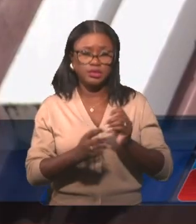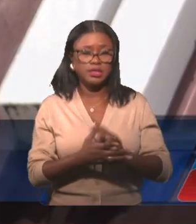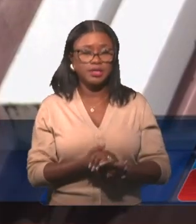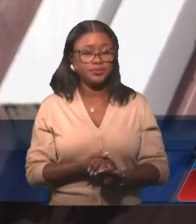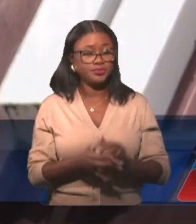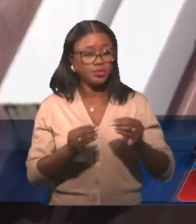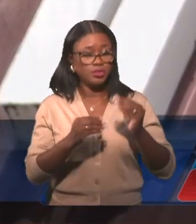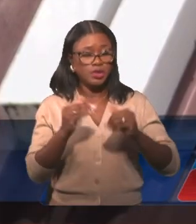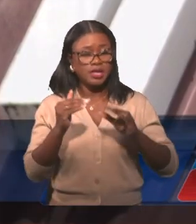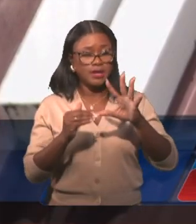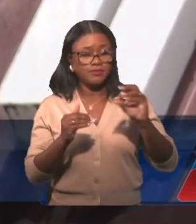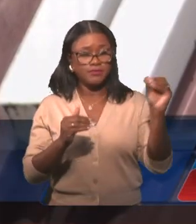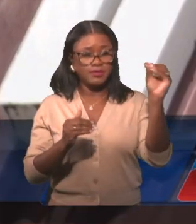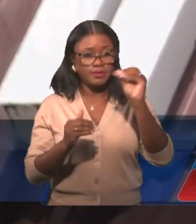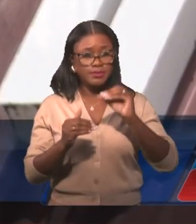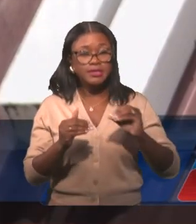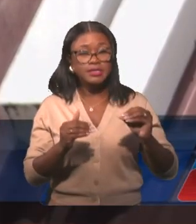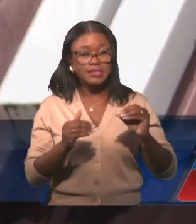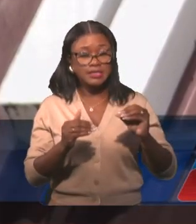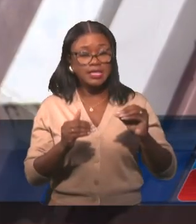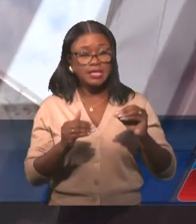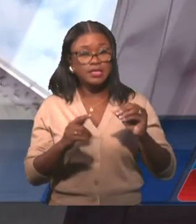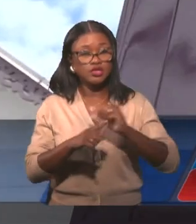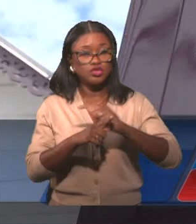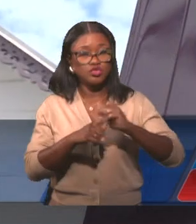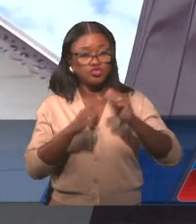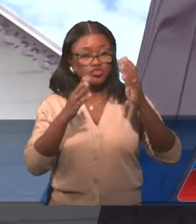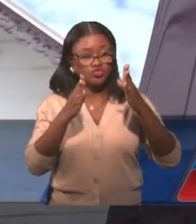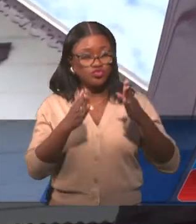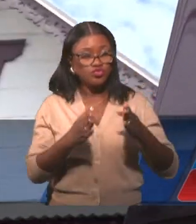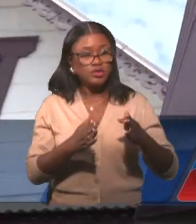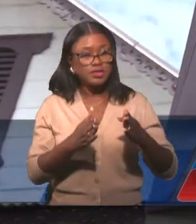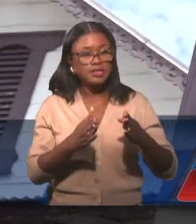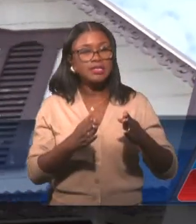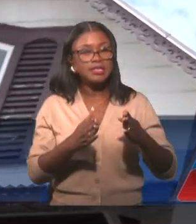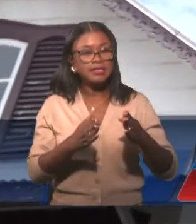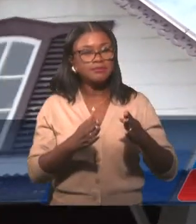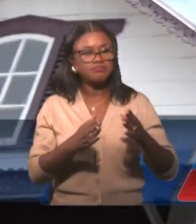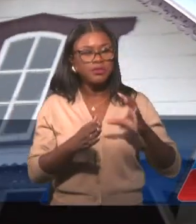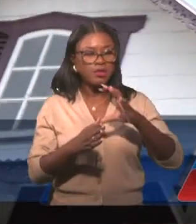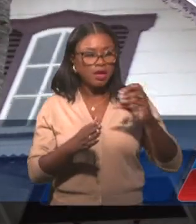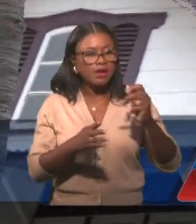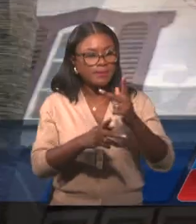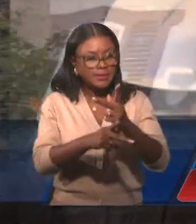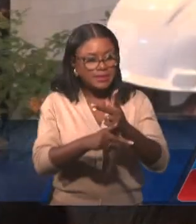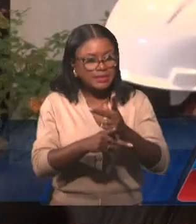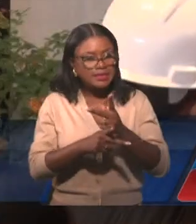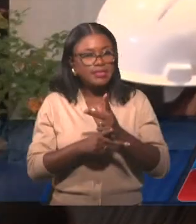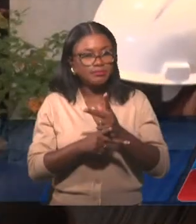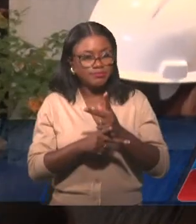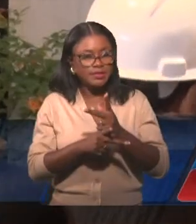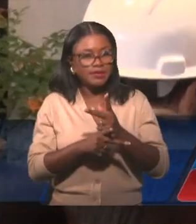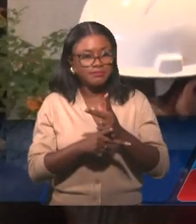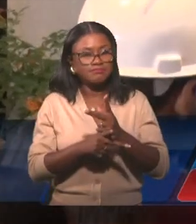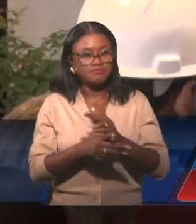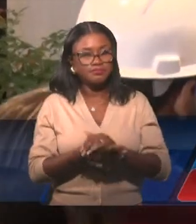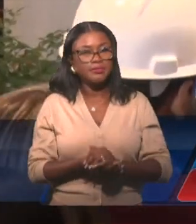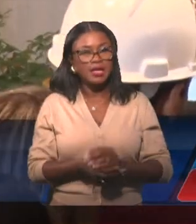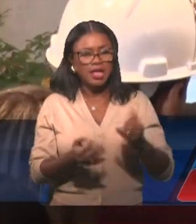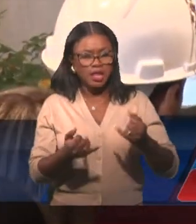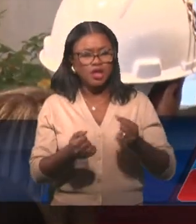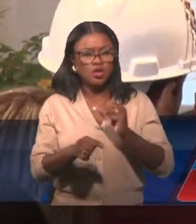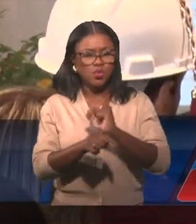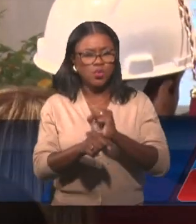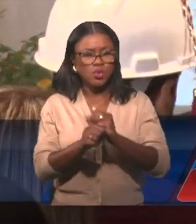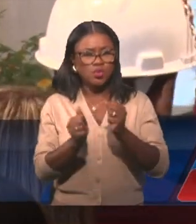of interns from the first cohort 2020 to 2022 have been retained by the company and are gainfully employed. And TDT